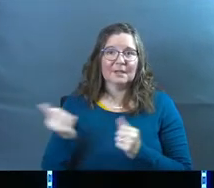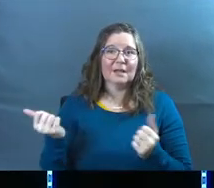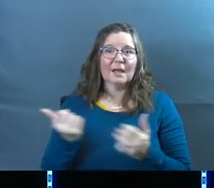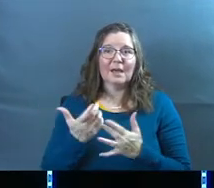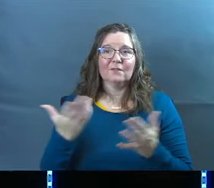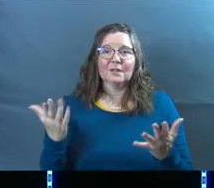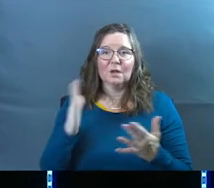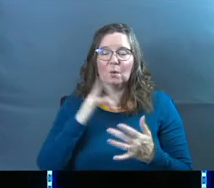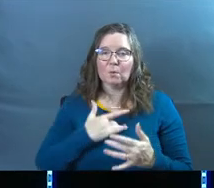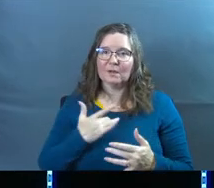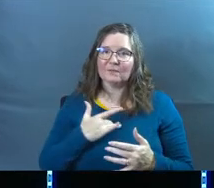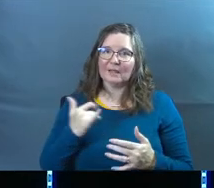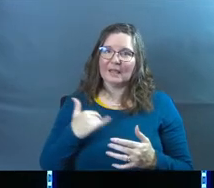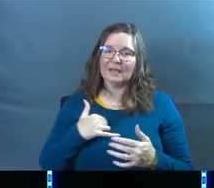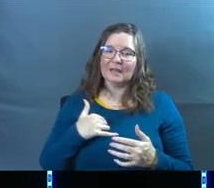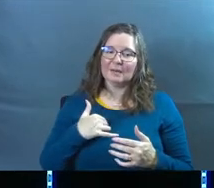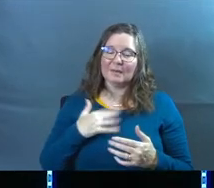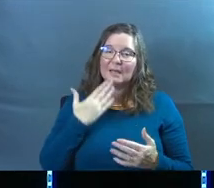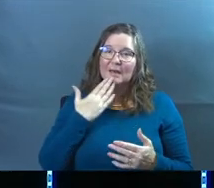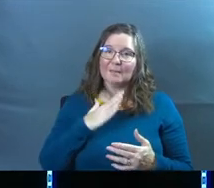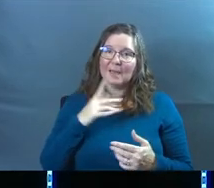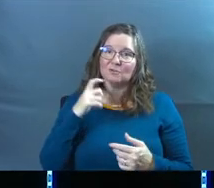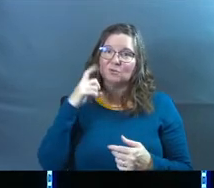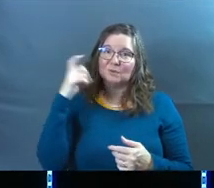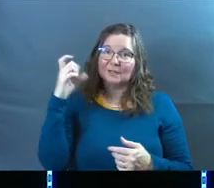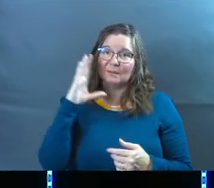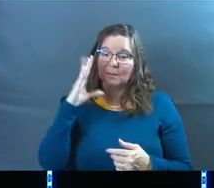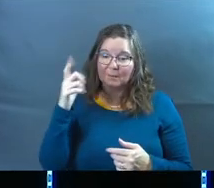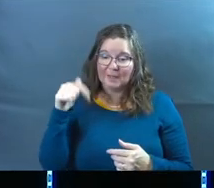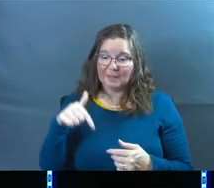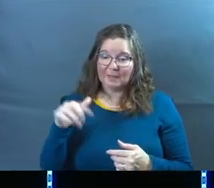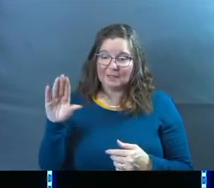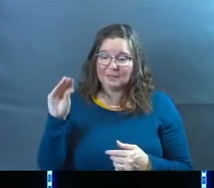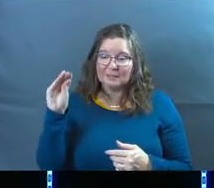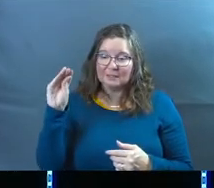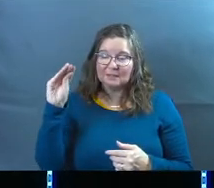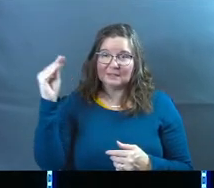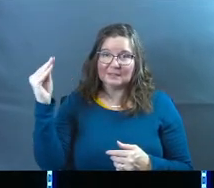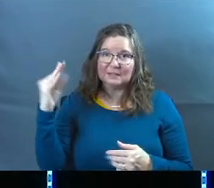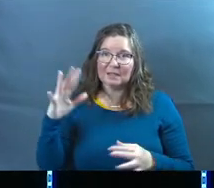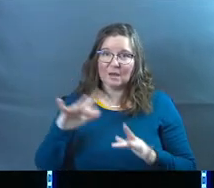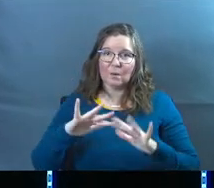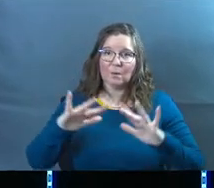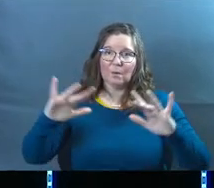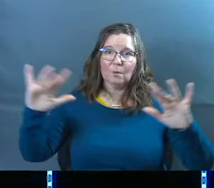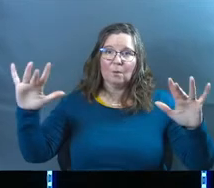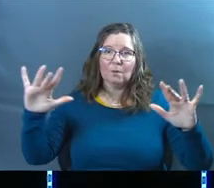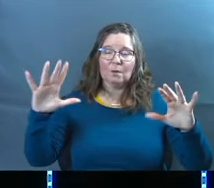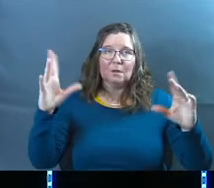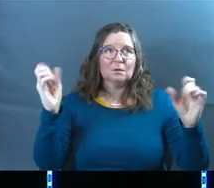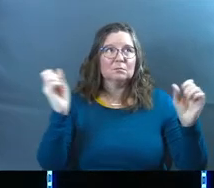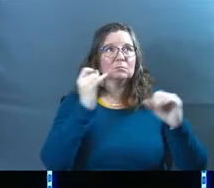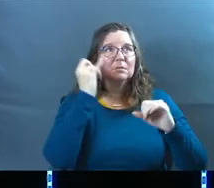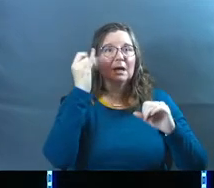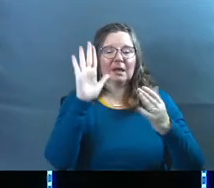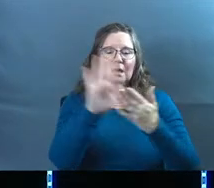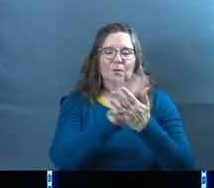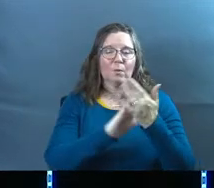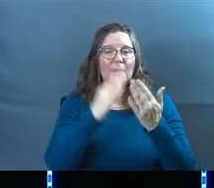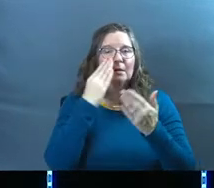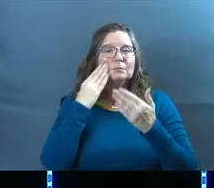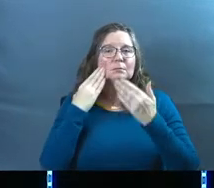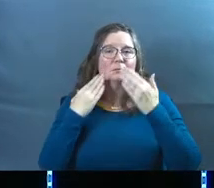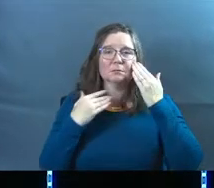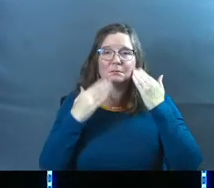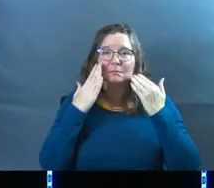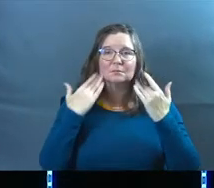everything here will feel like it had been a bad dream because the sun will outshine everything in your imagination and God will wipe every tear from